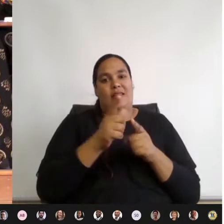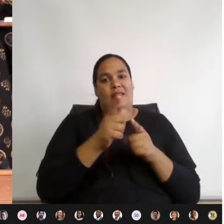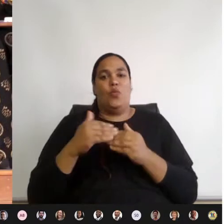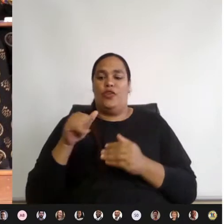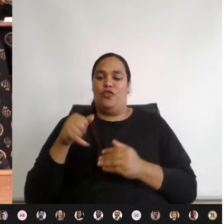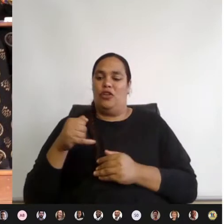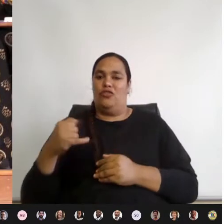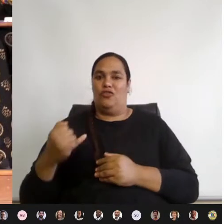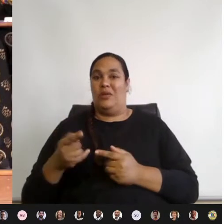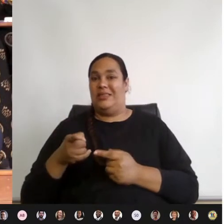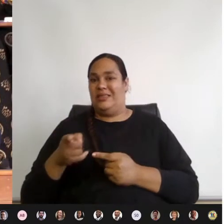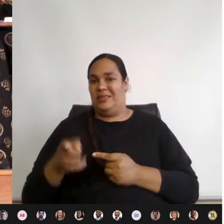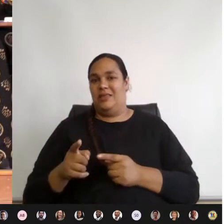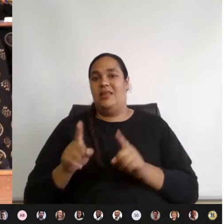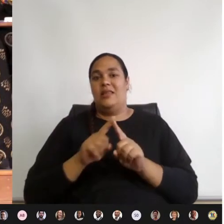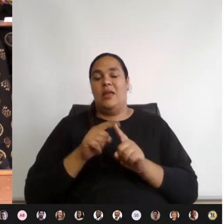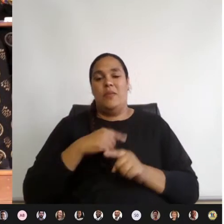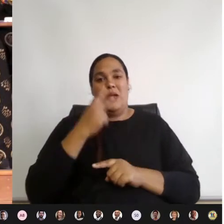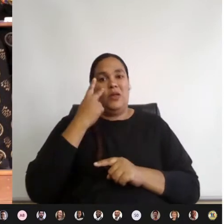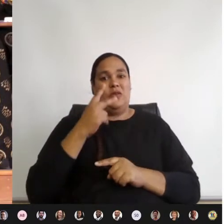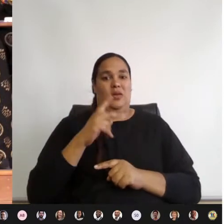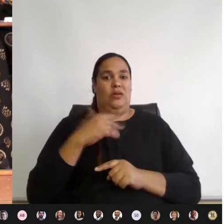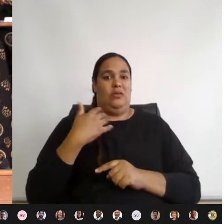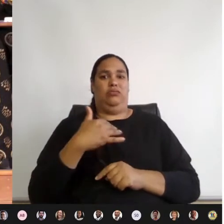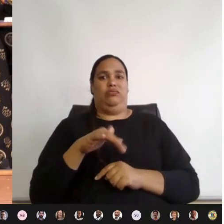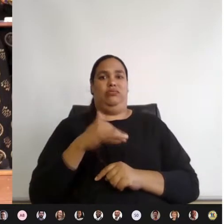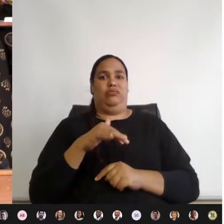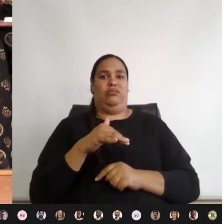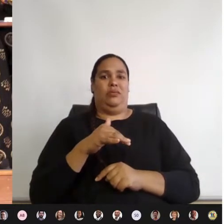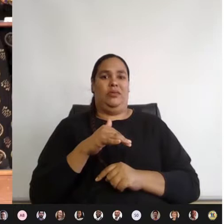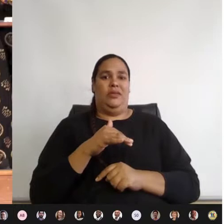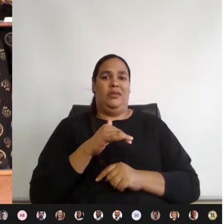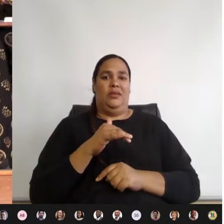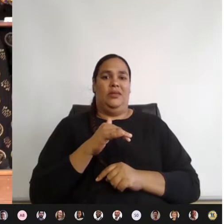Johnson. I also saw a very disturbing